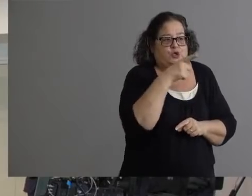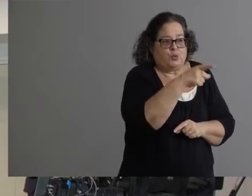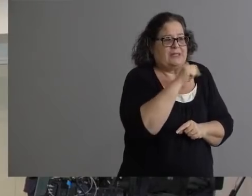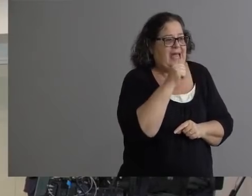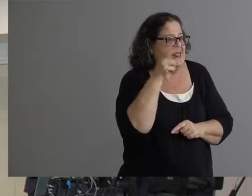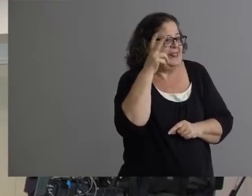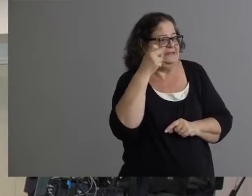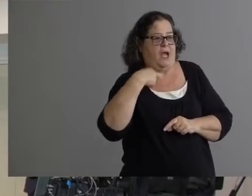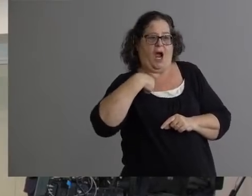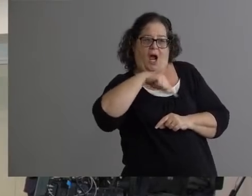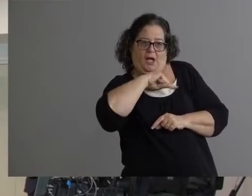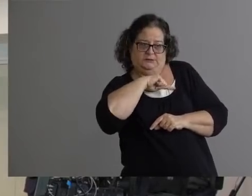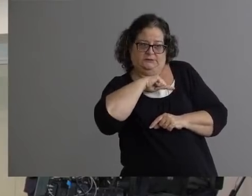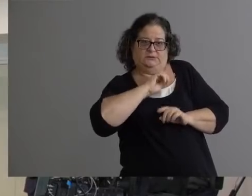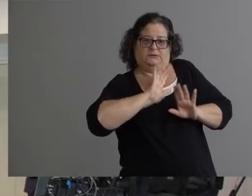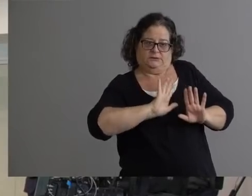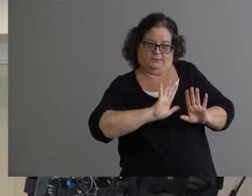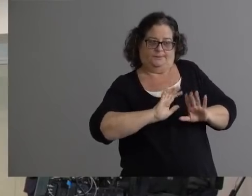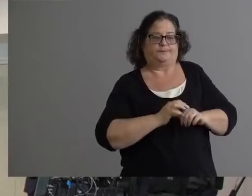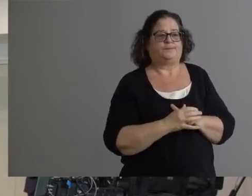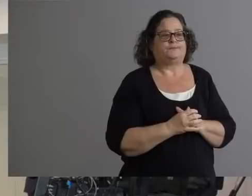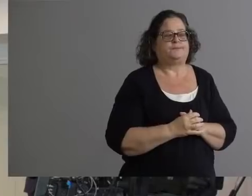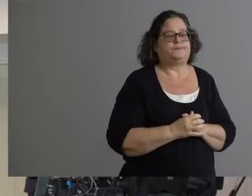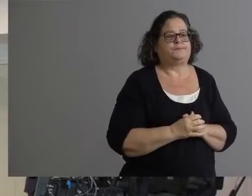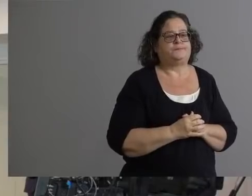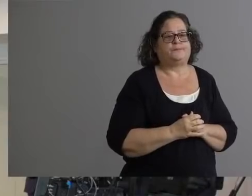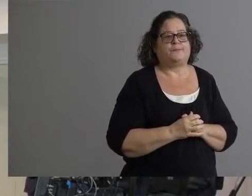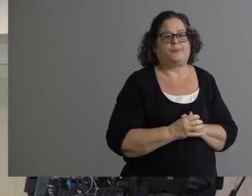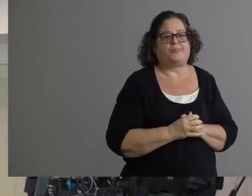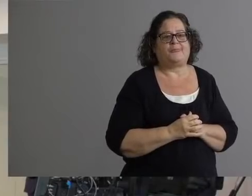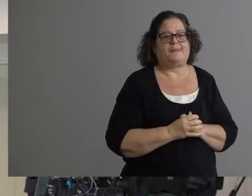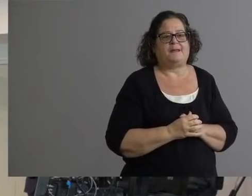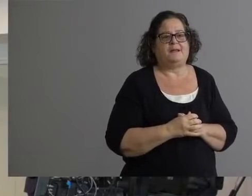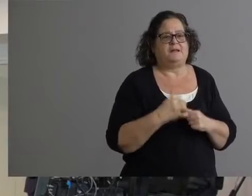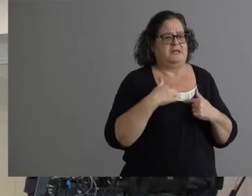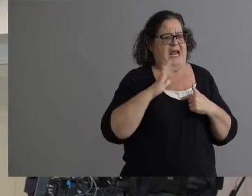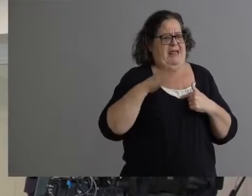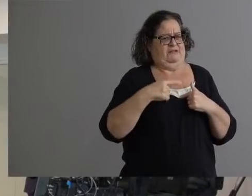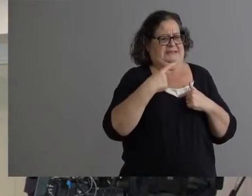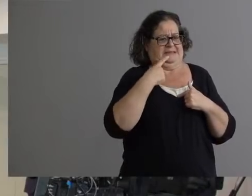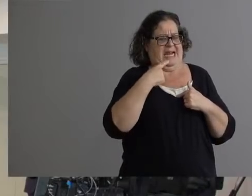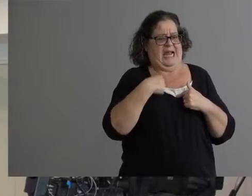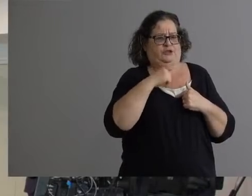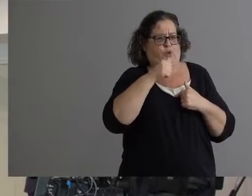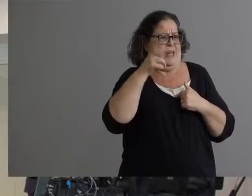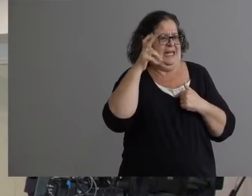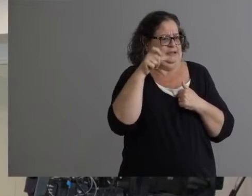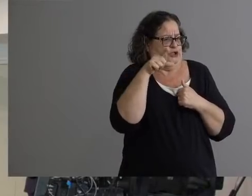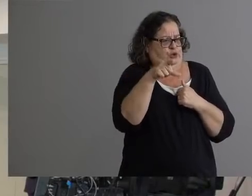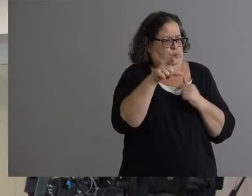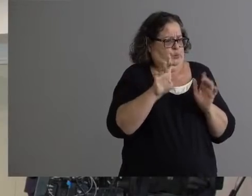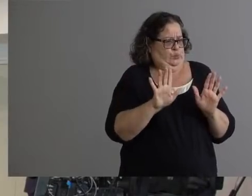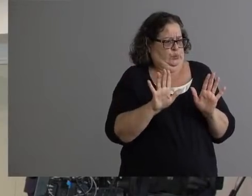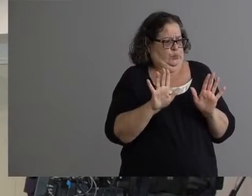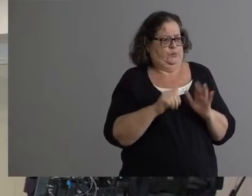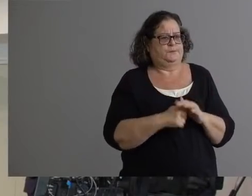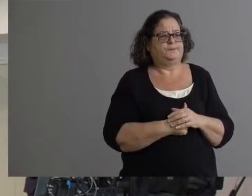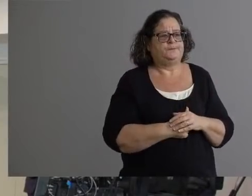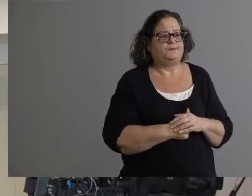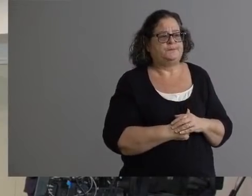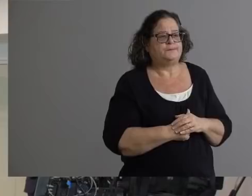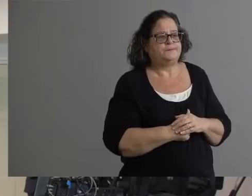that we live here too. Everybody in this room lives here. We're journalists, but we live here. We care about